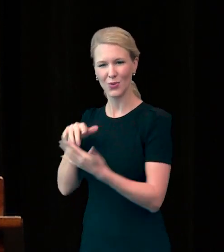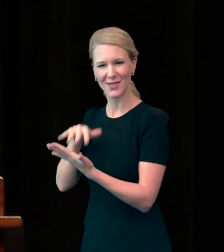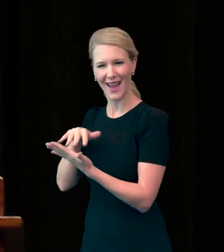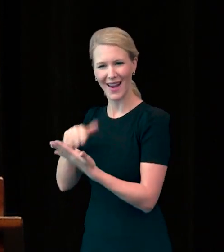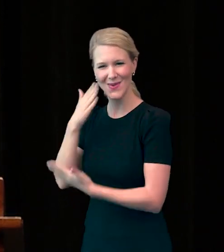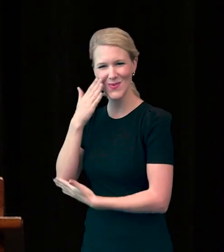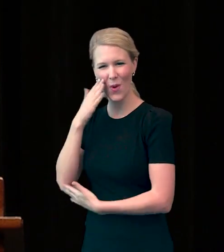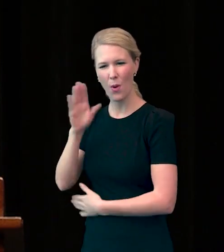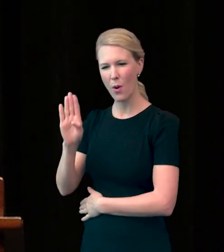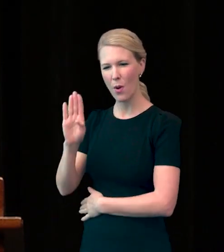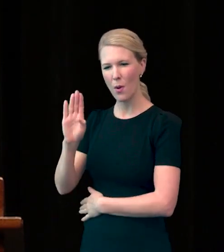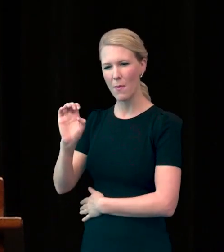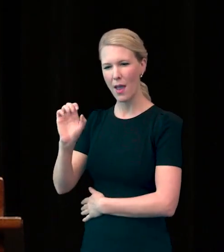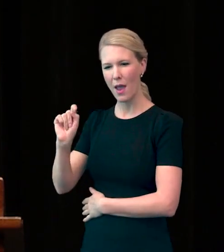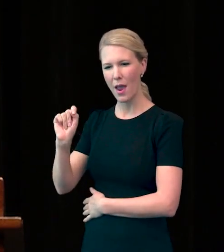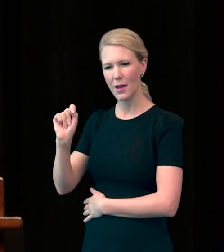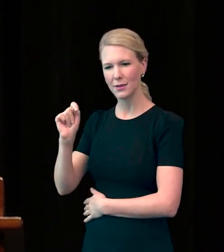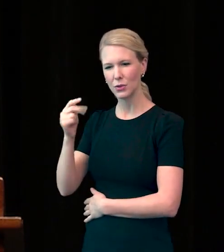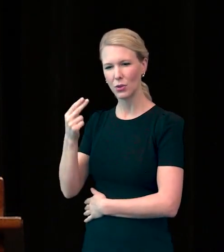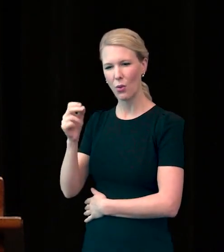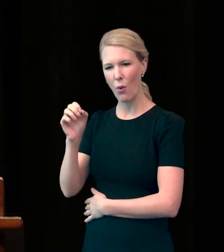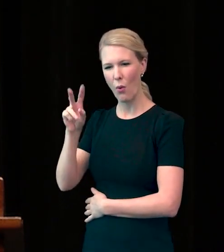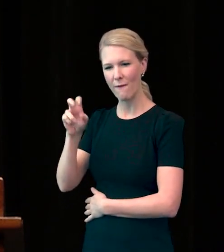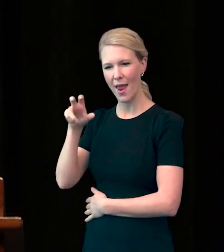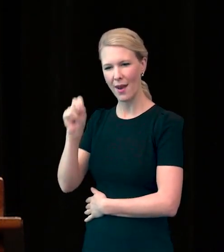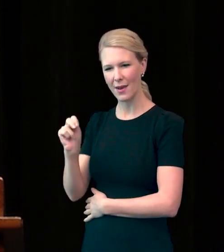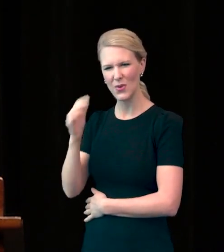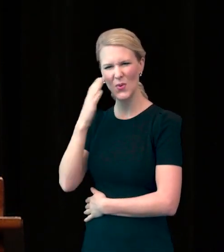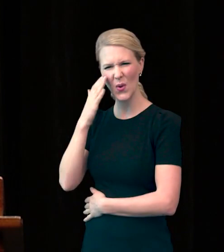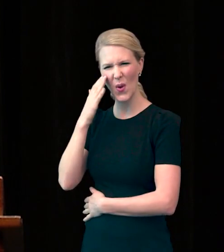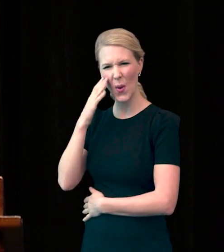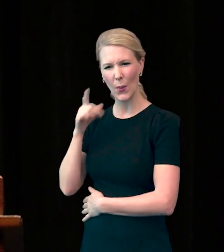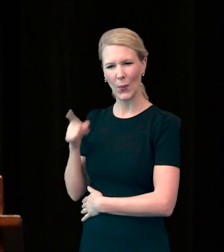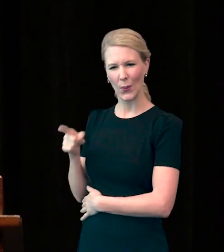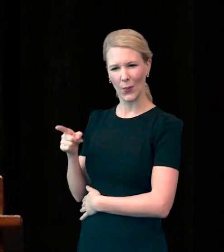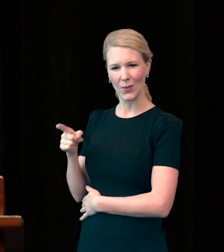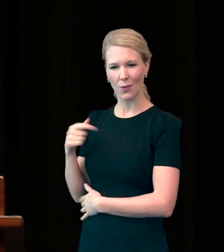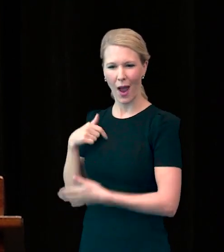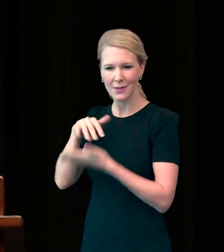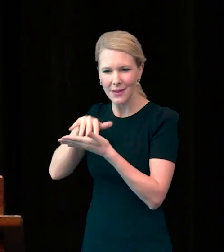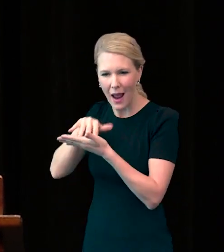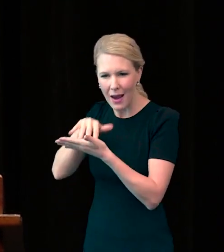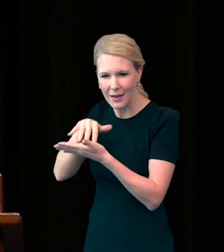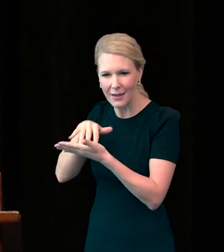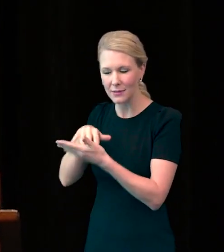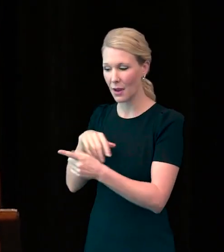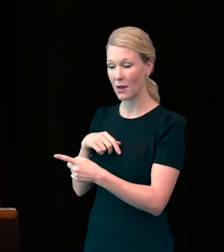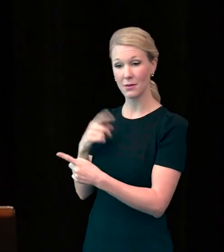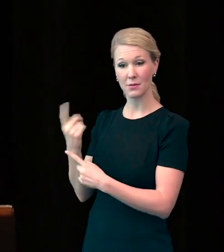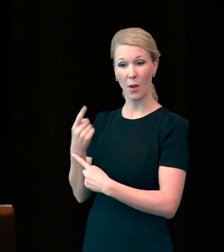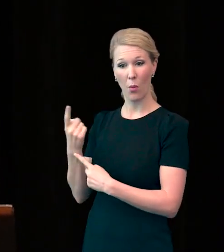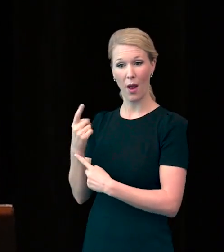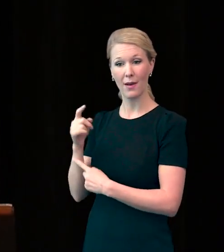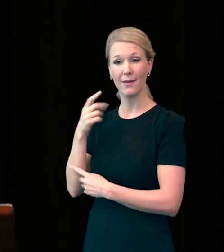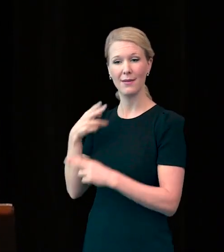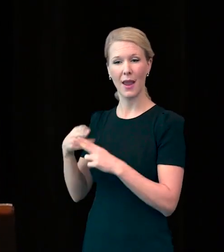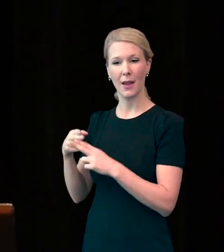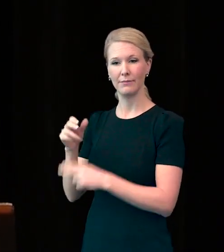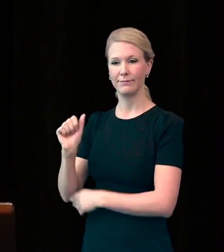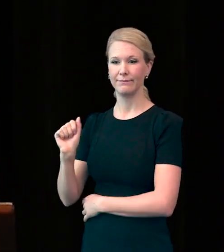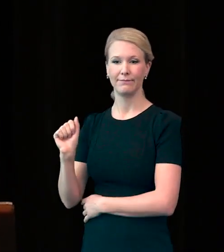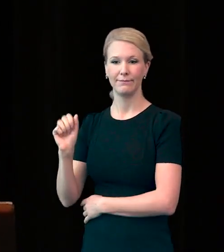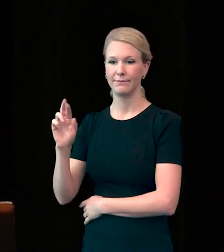you always wind up studying Beethoven before you get a degree. And one of the greatest Beethoven artists in history was a fellow named